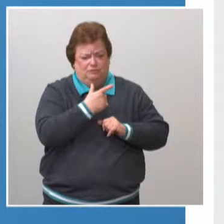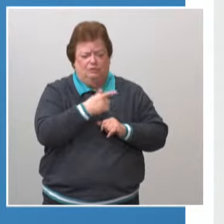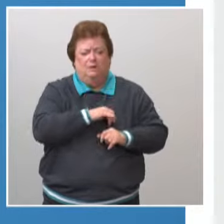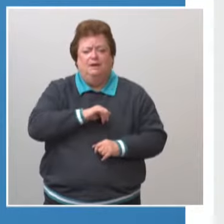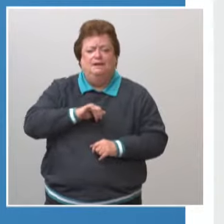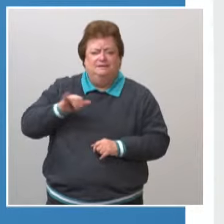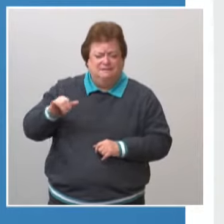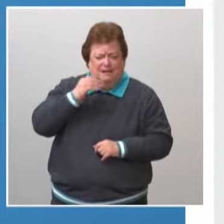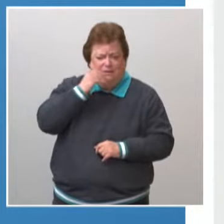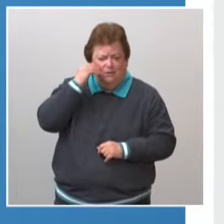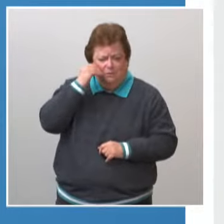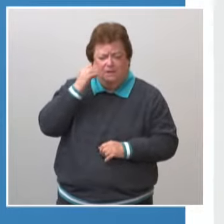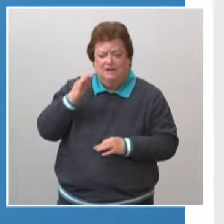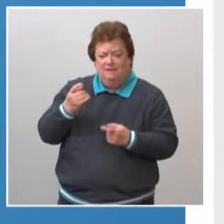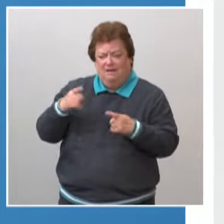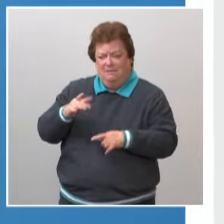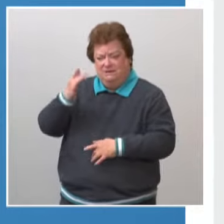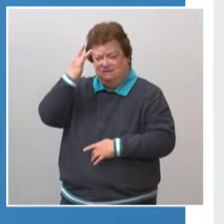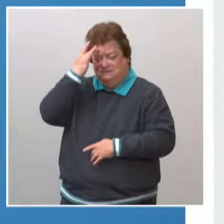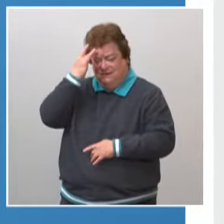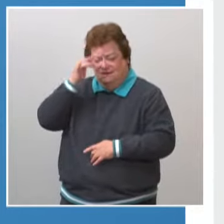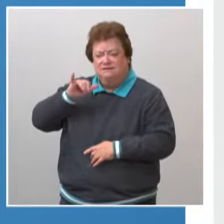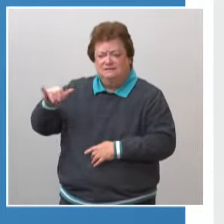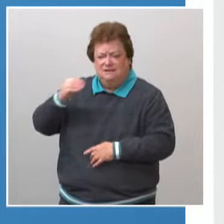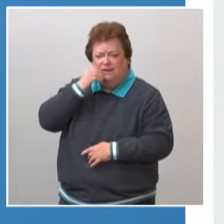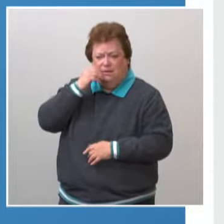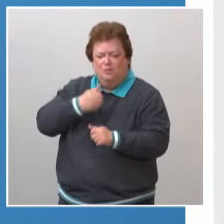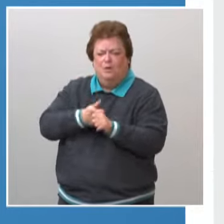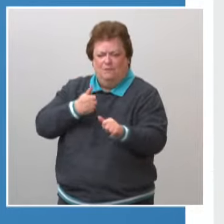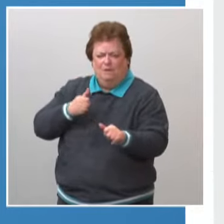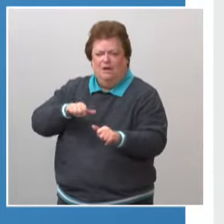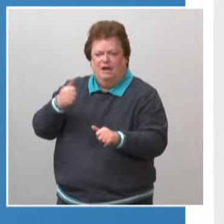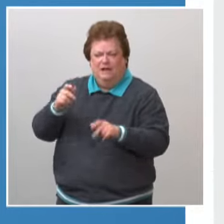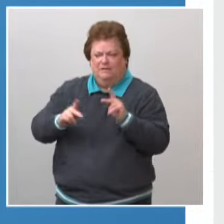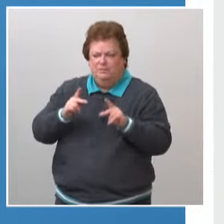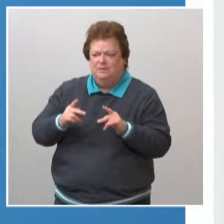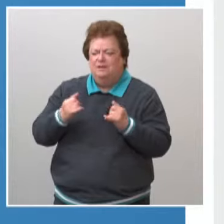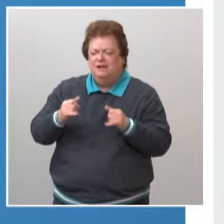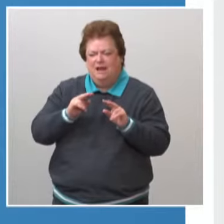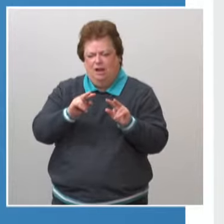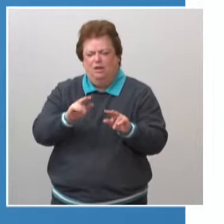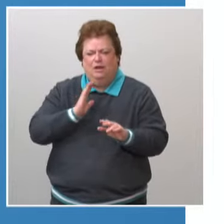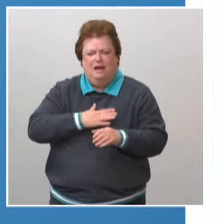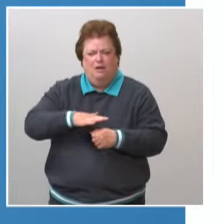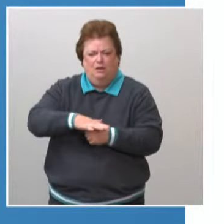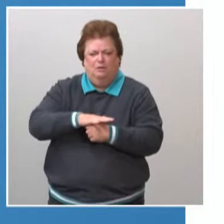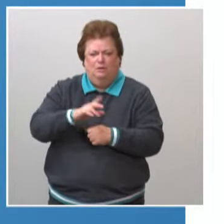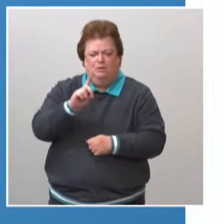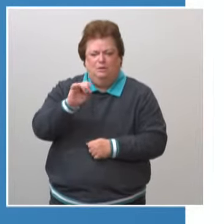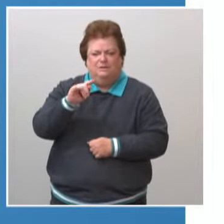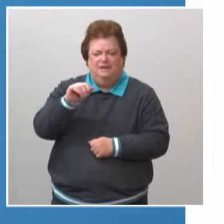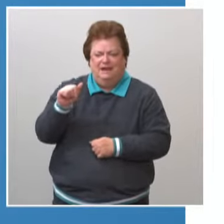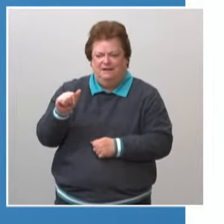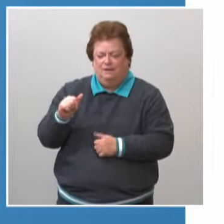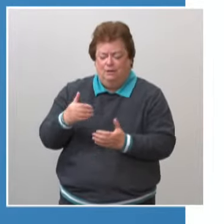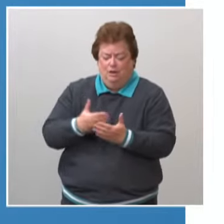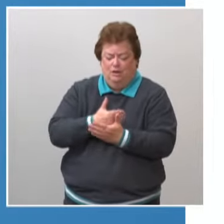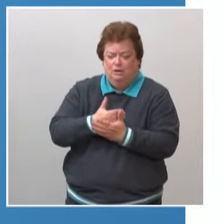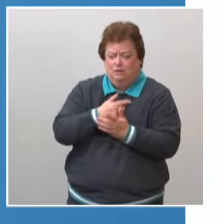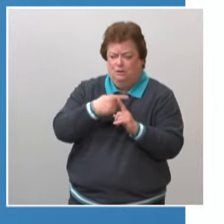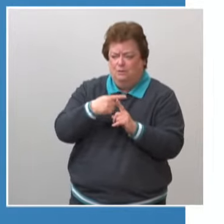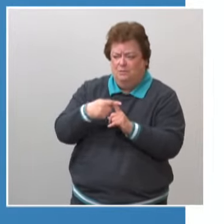stay home and away from others. Now let's take a closer look at our local data. The number of new cases continues